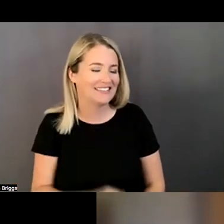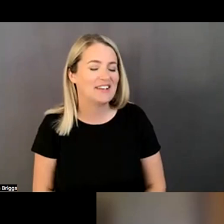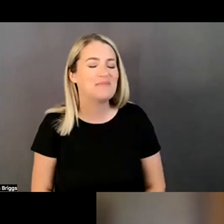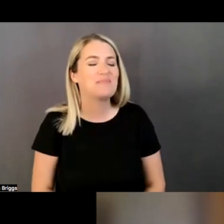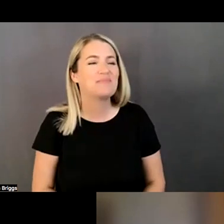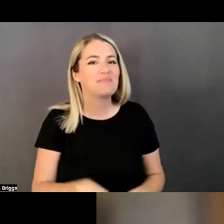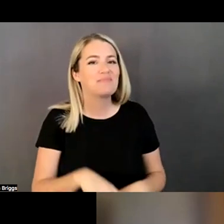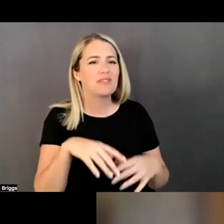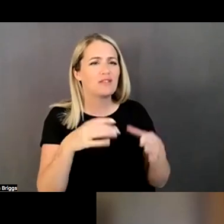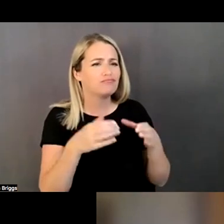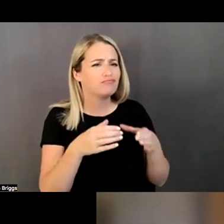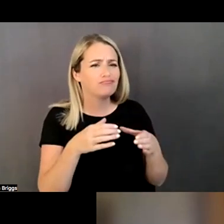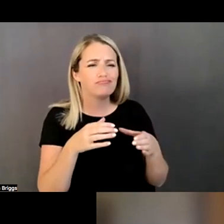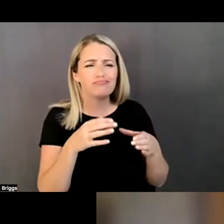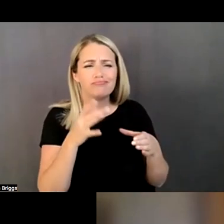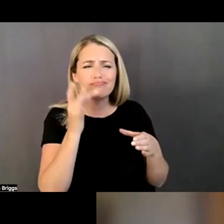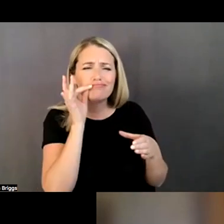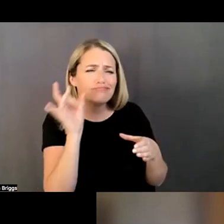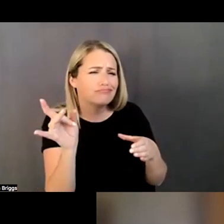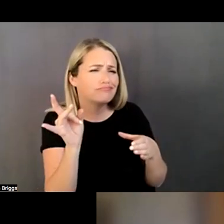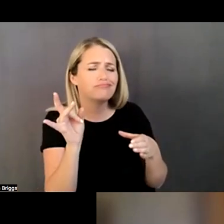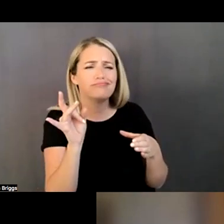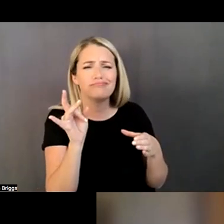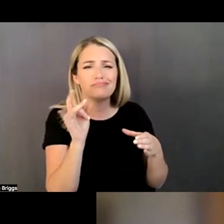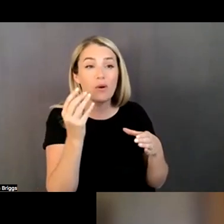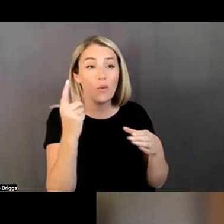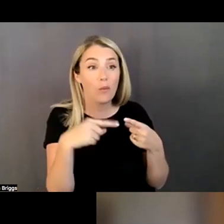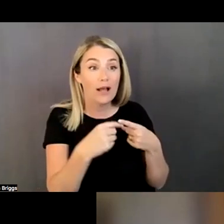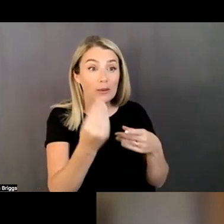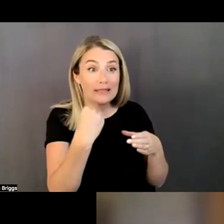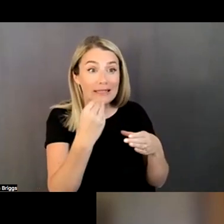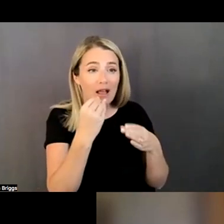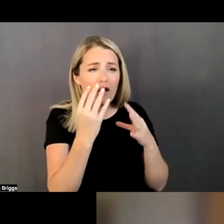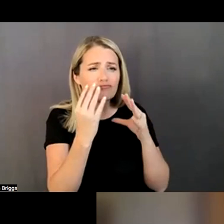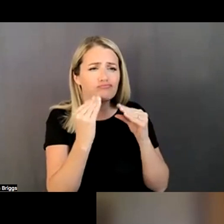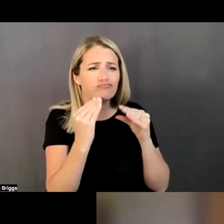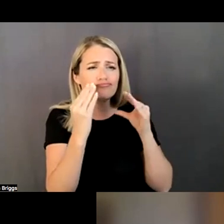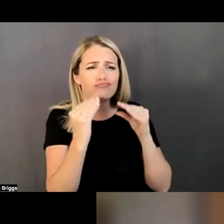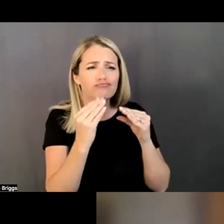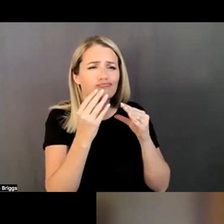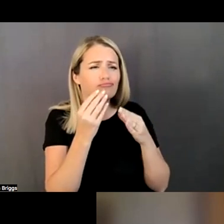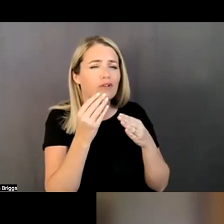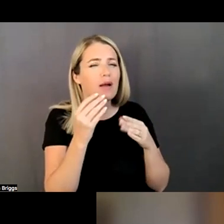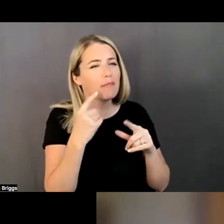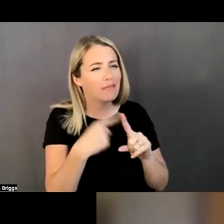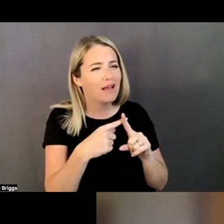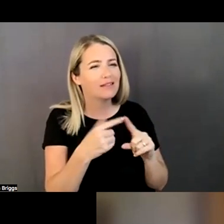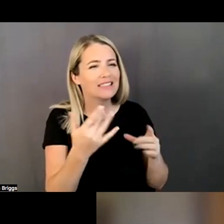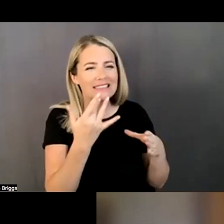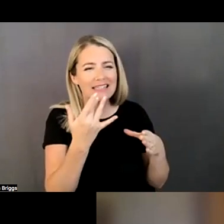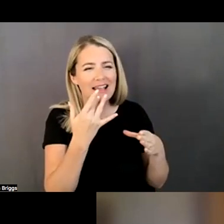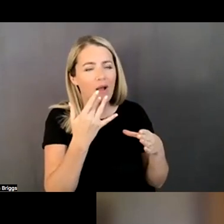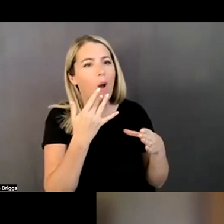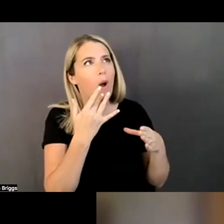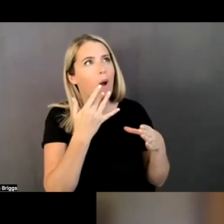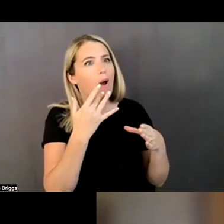They're quite delightful and melting in the mouth. And also they linger a little. So you'll remember